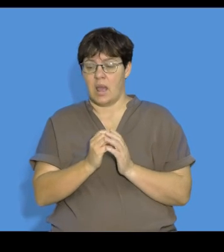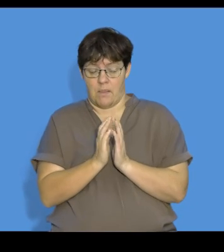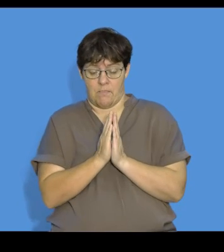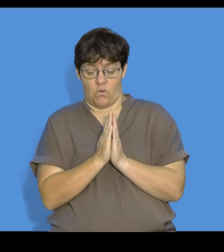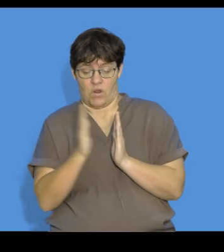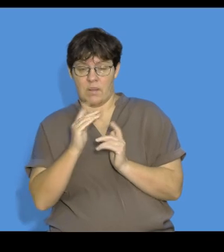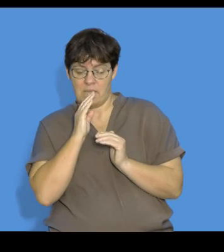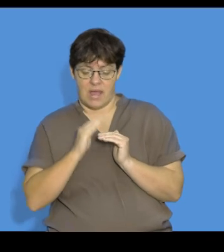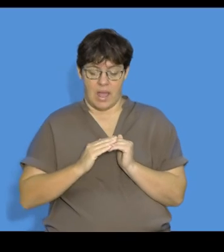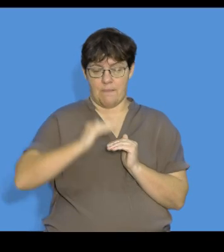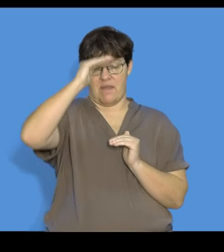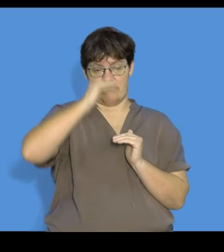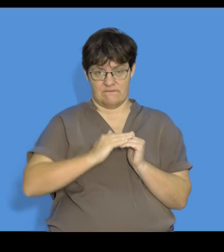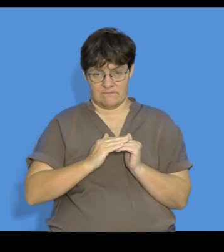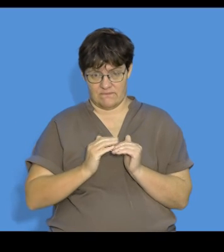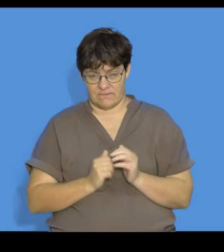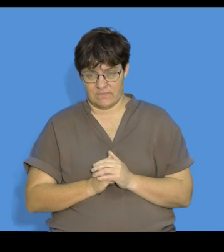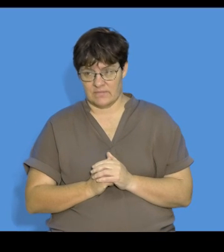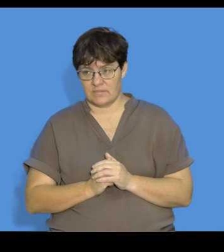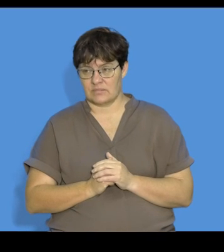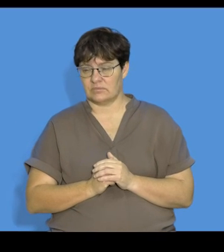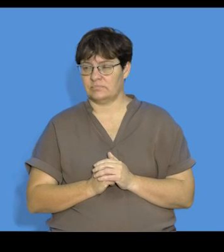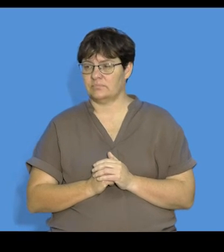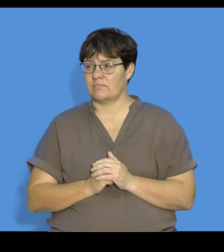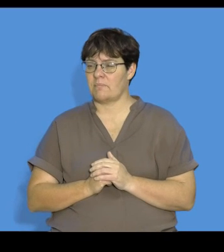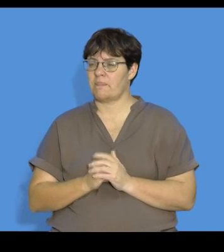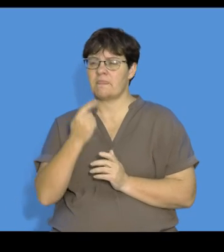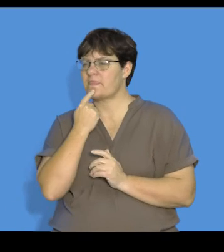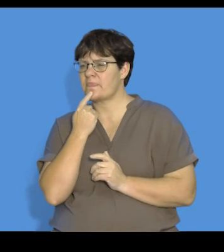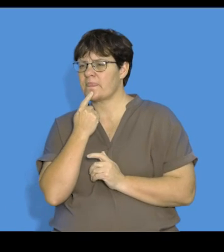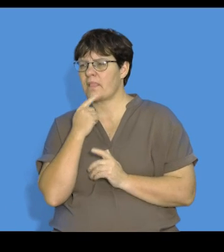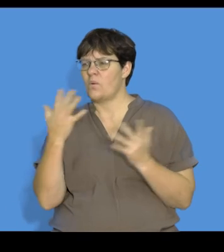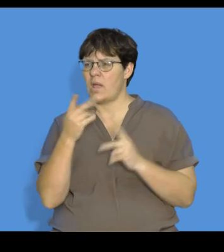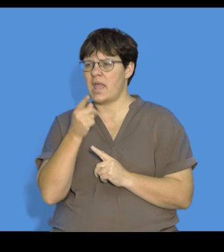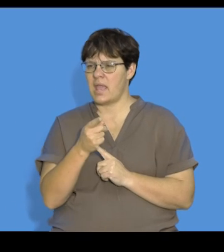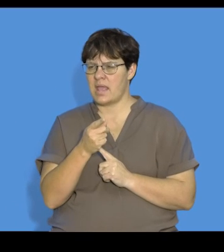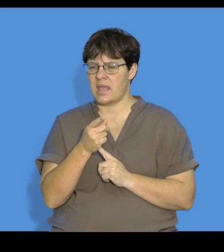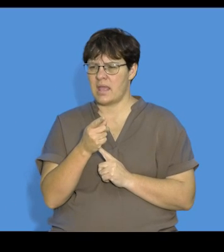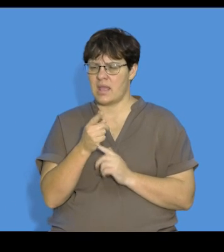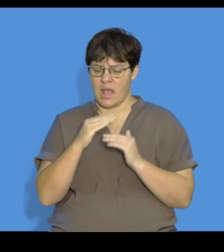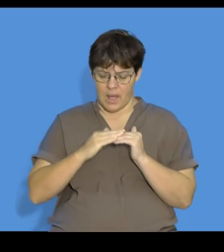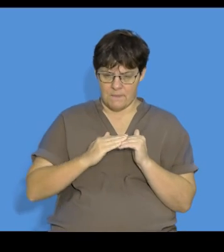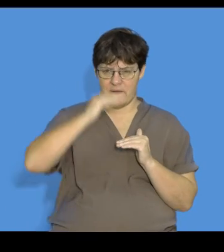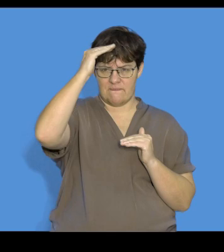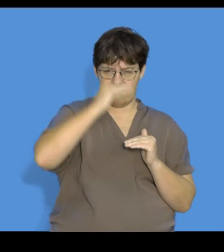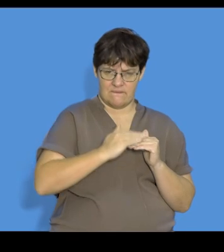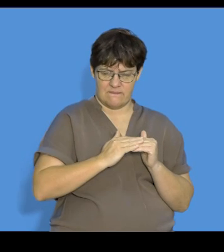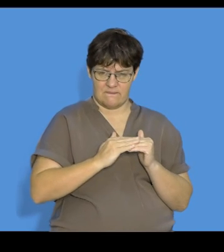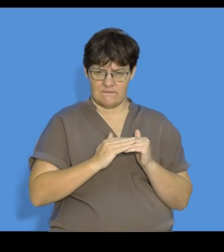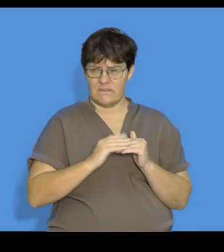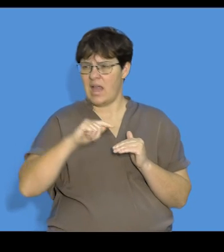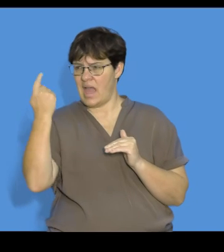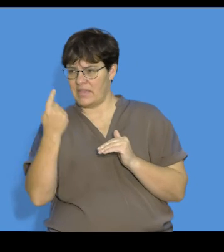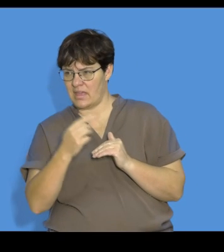than means above, right? Above this one. Now, where is the graph, number one,